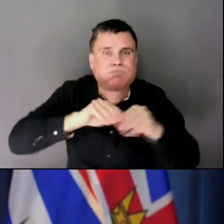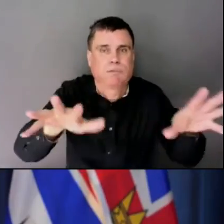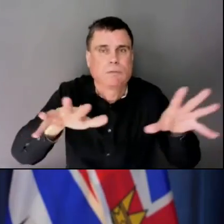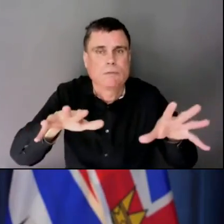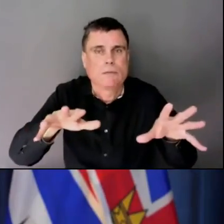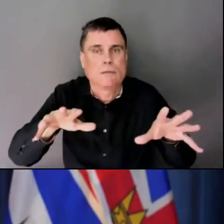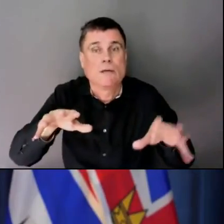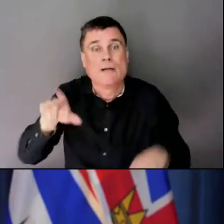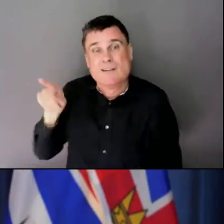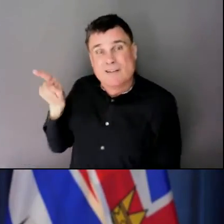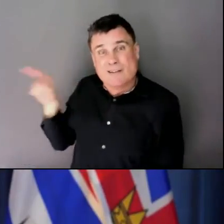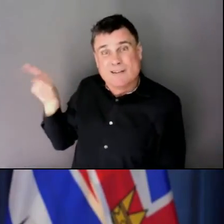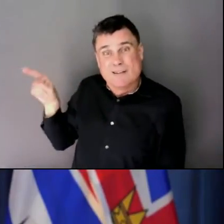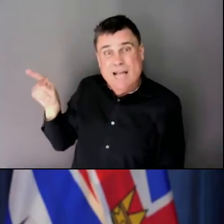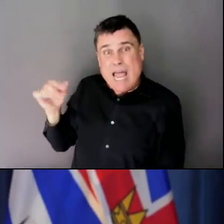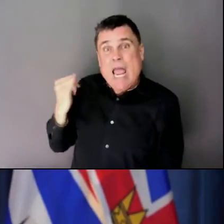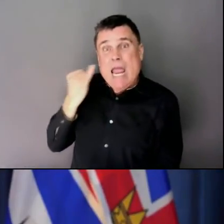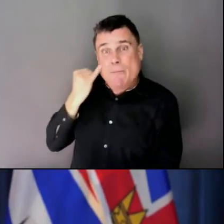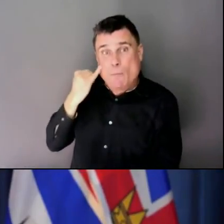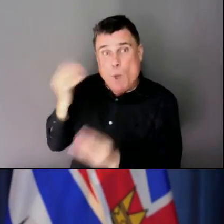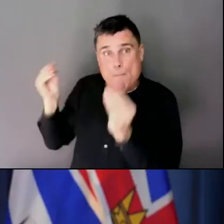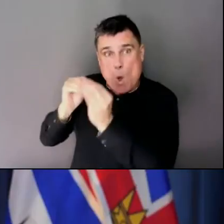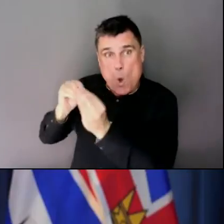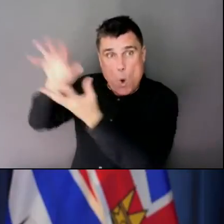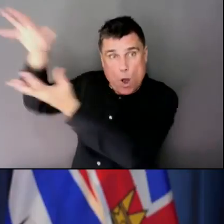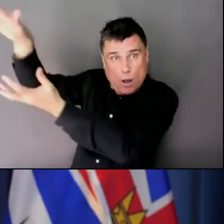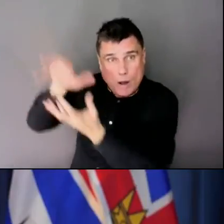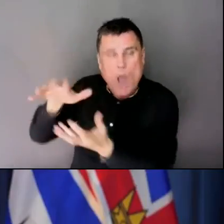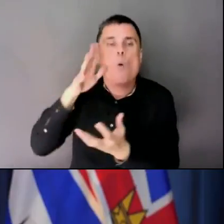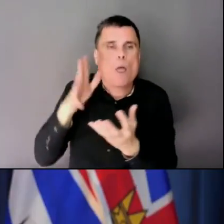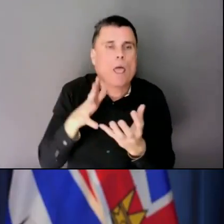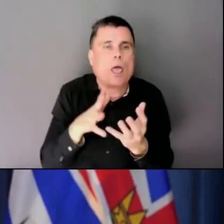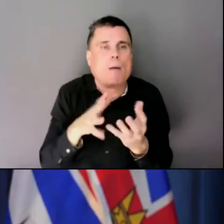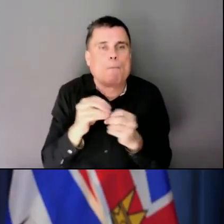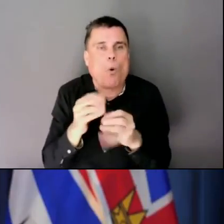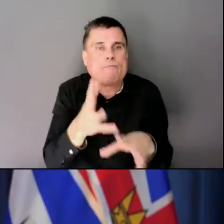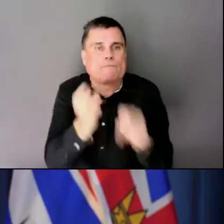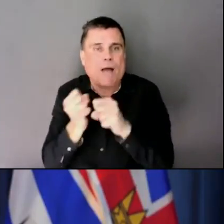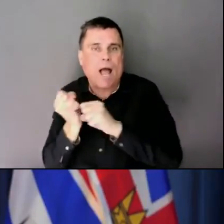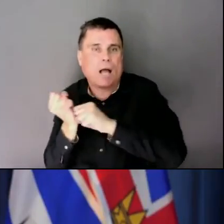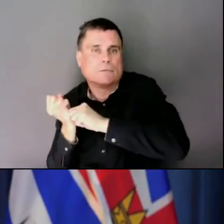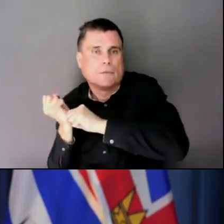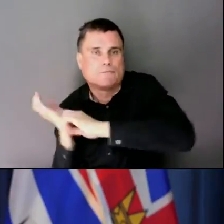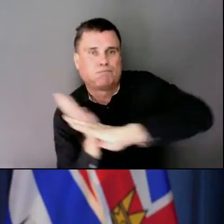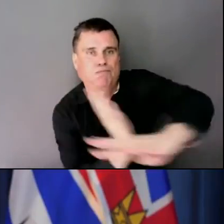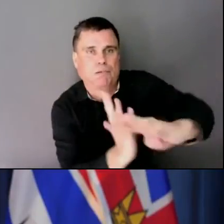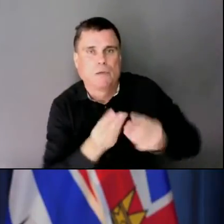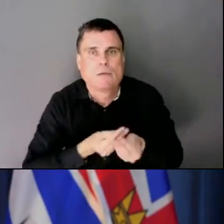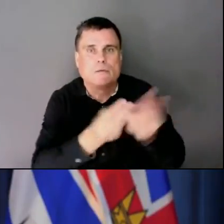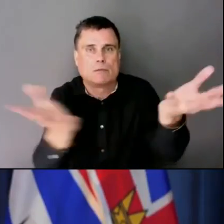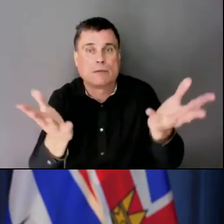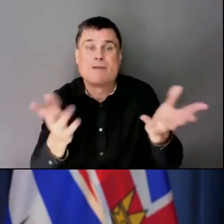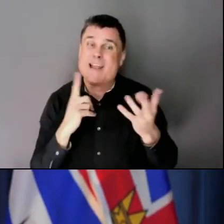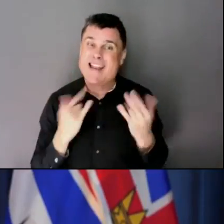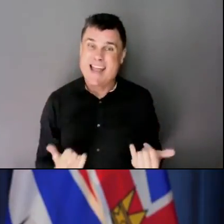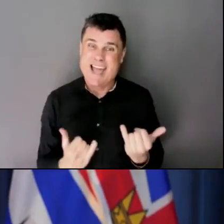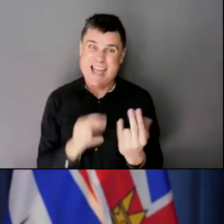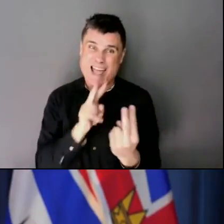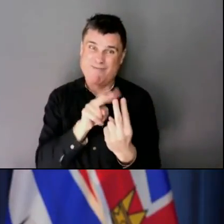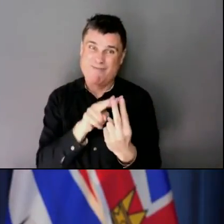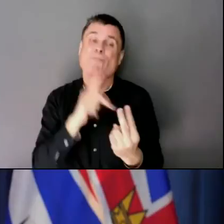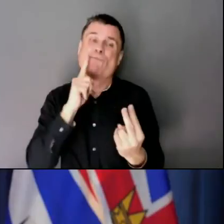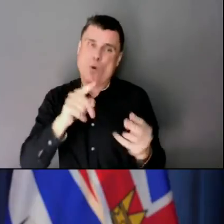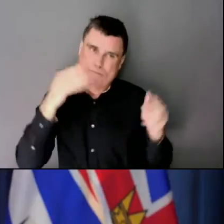program accordingly. But age is the determining factor in this instance, and I would just say to British Columbians, because I know this is how they